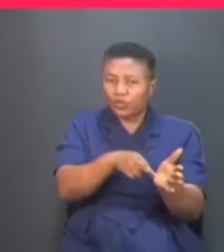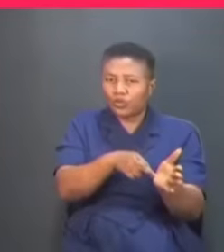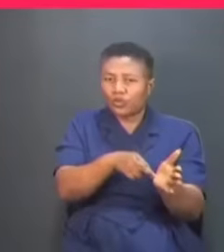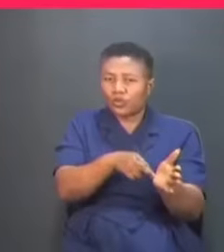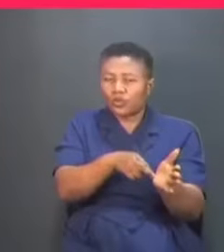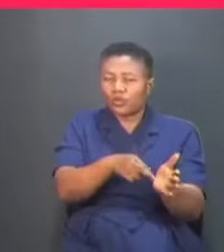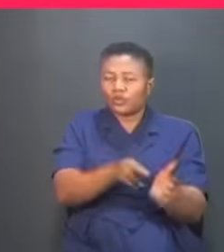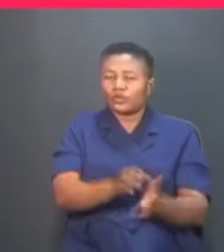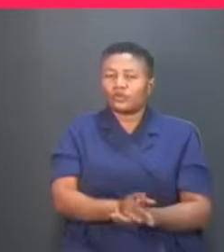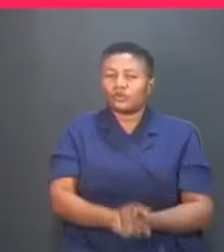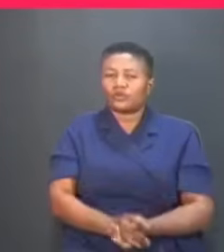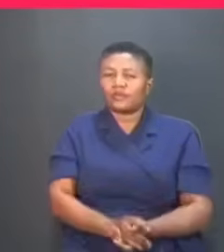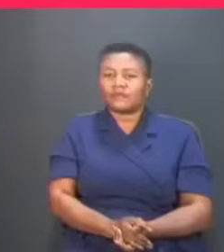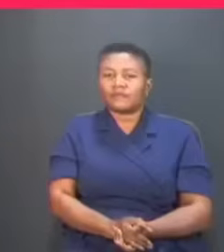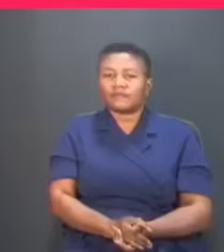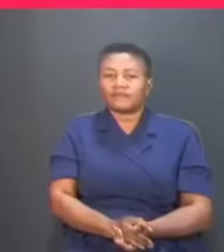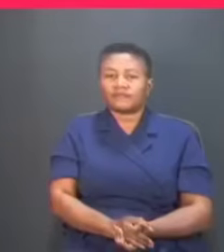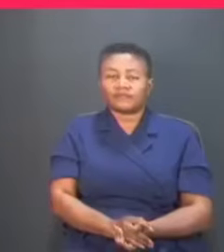in the House.